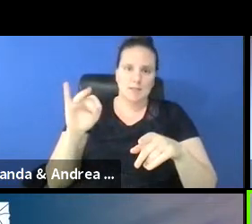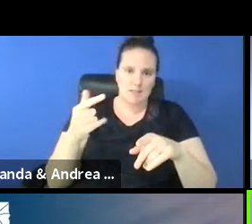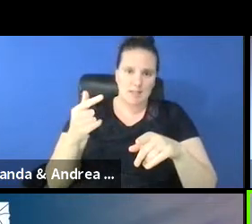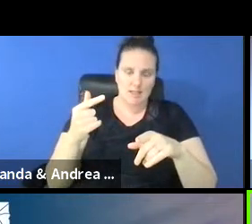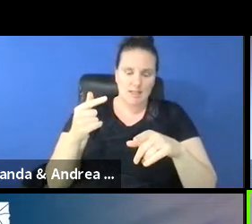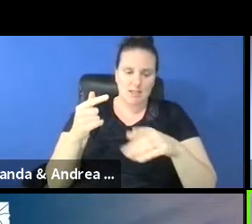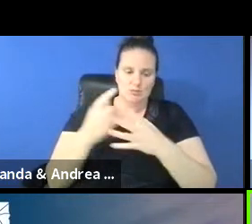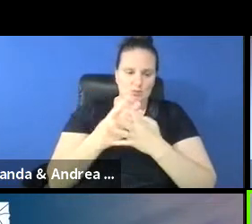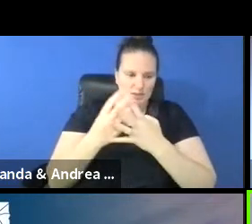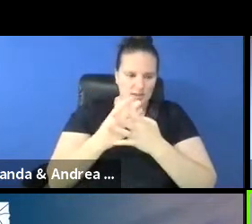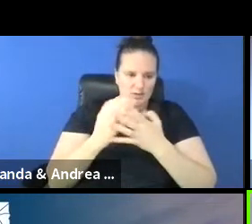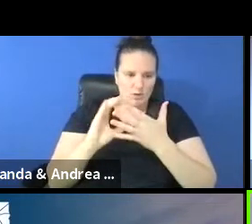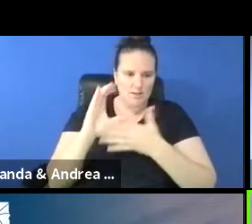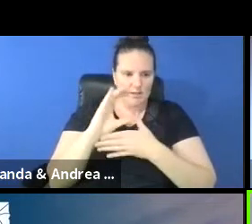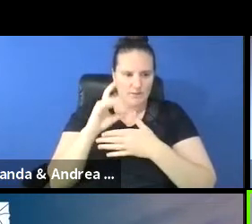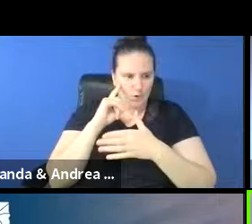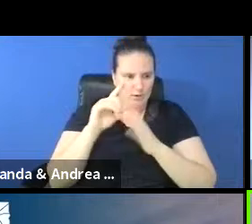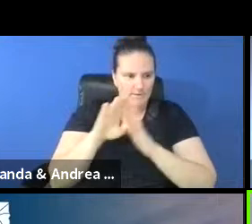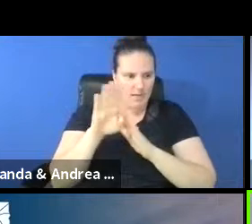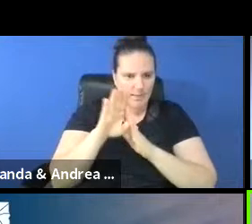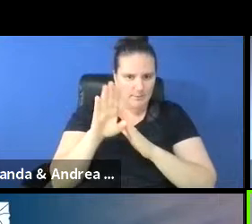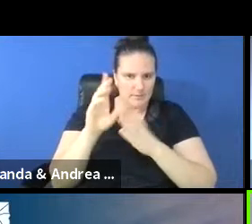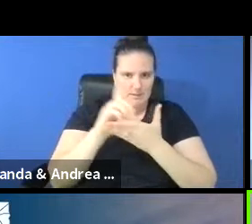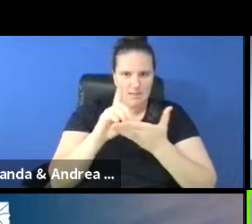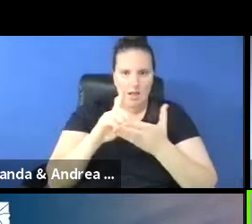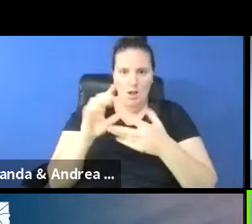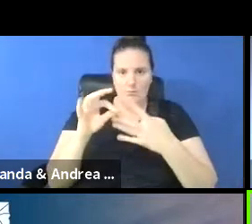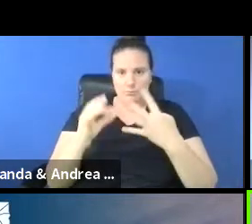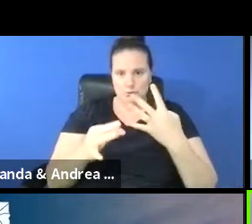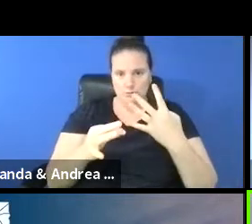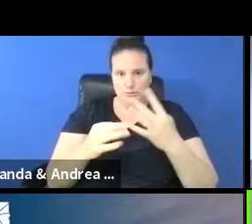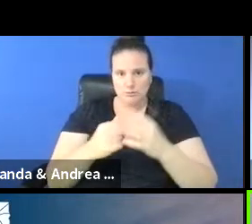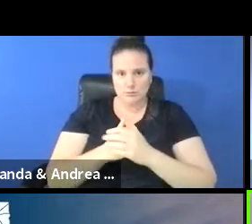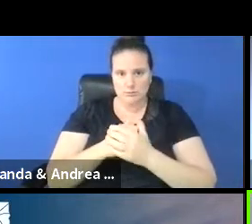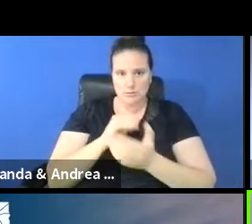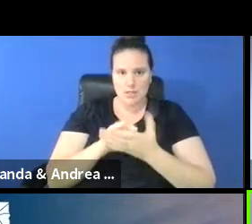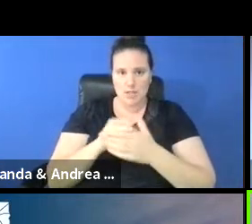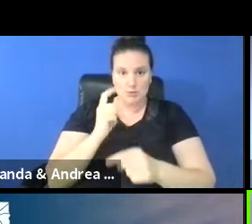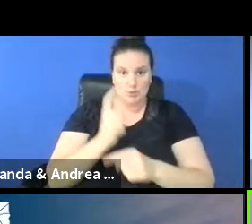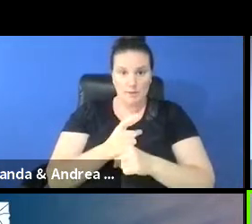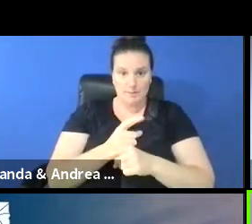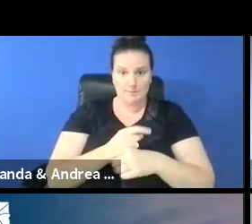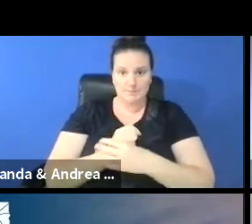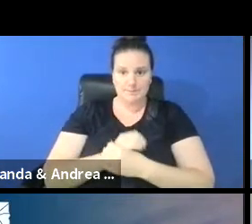develop design options. Is that right?